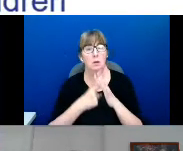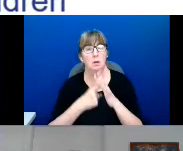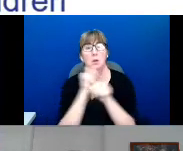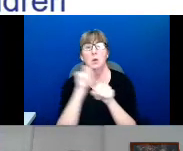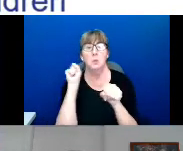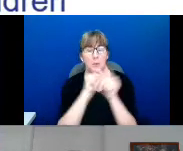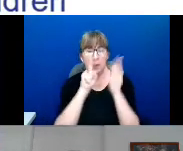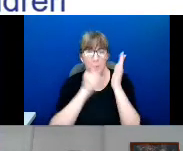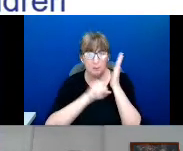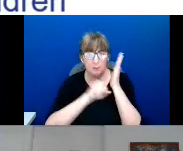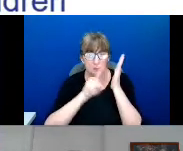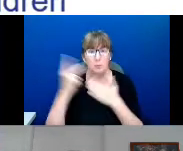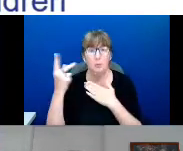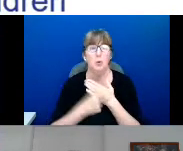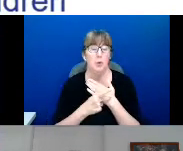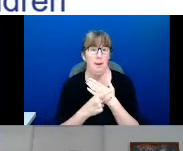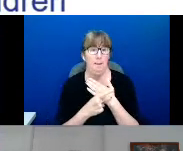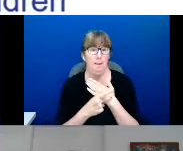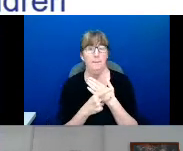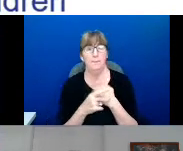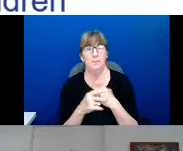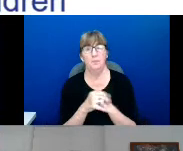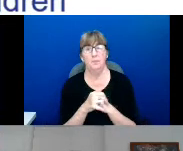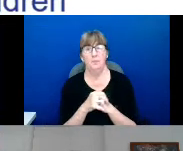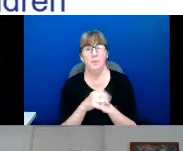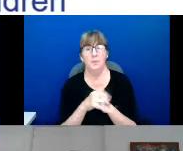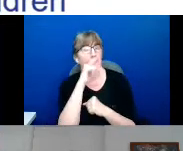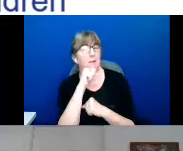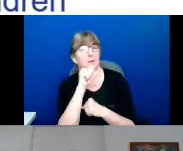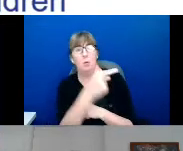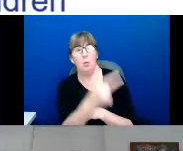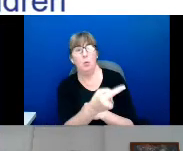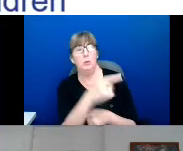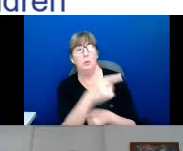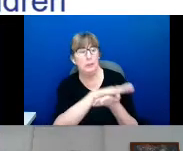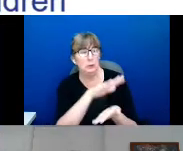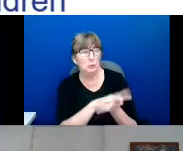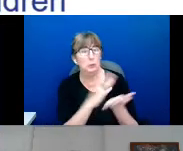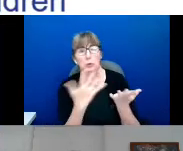programs as opposed to just having the kids sitting back at school simulating.